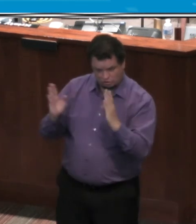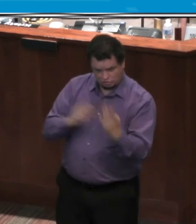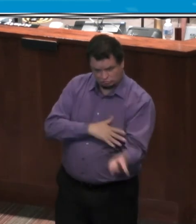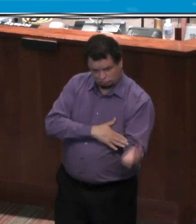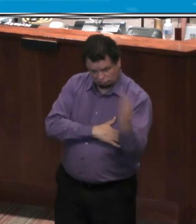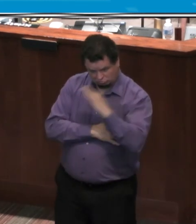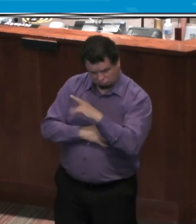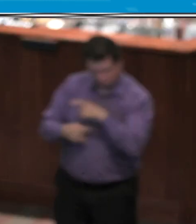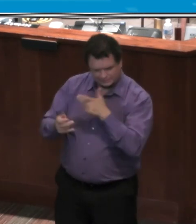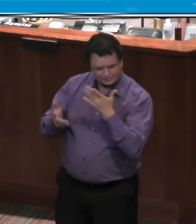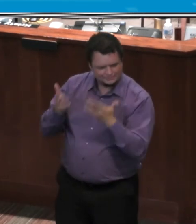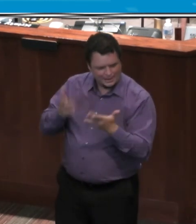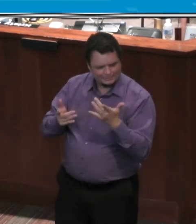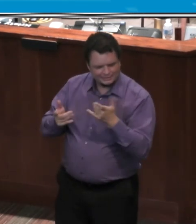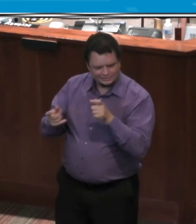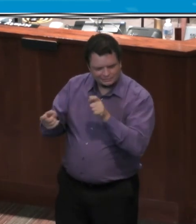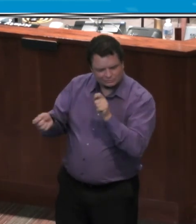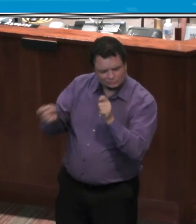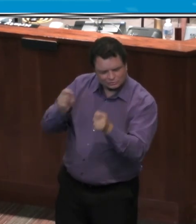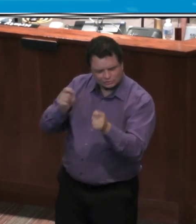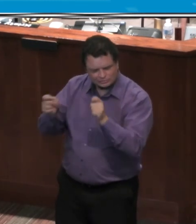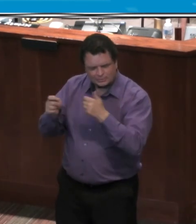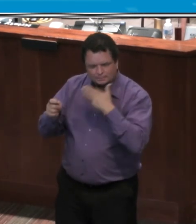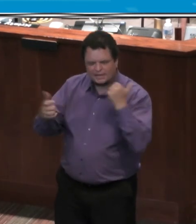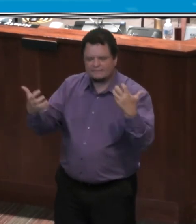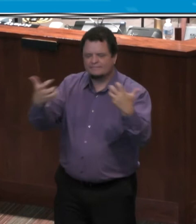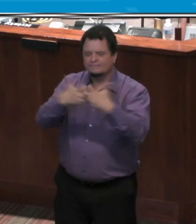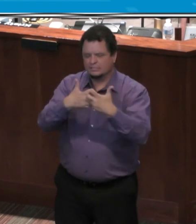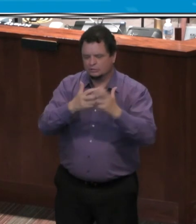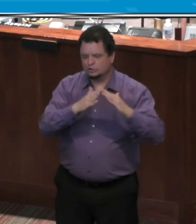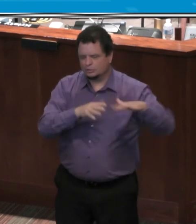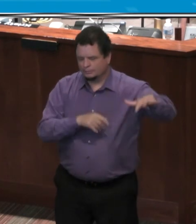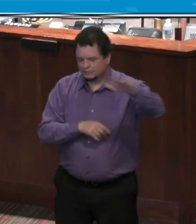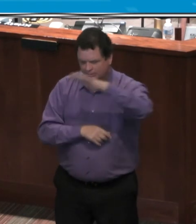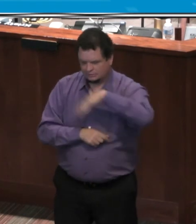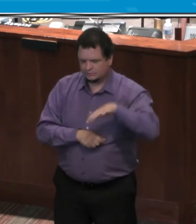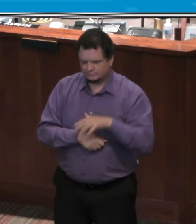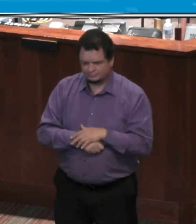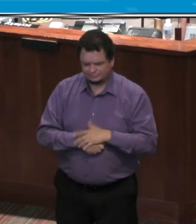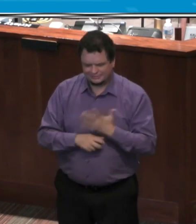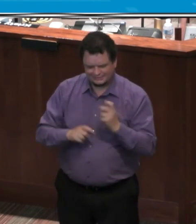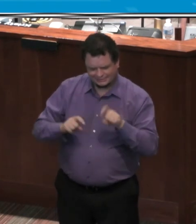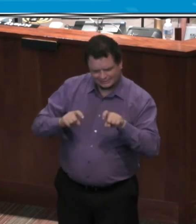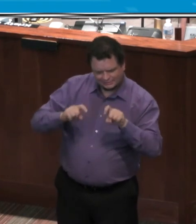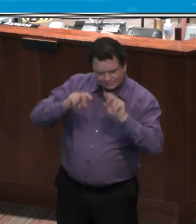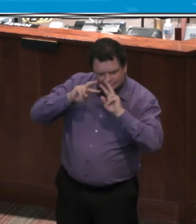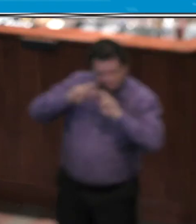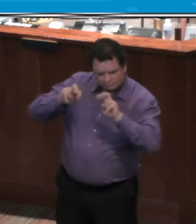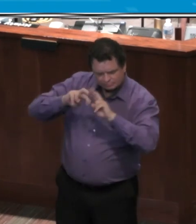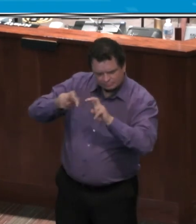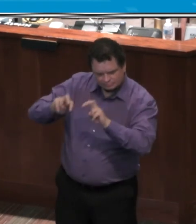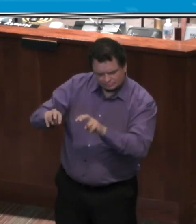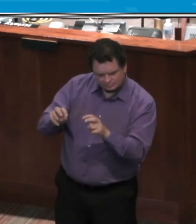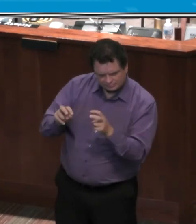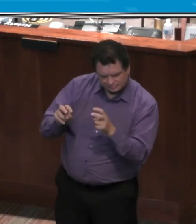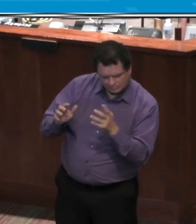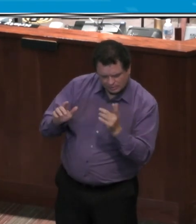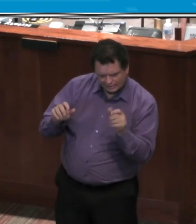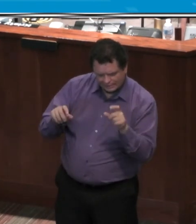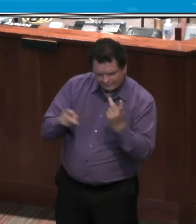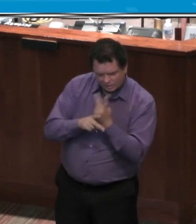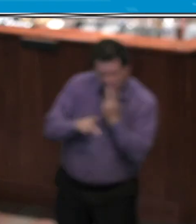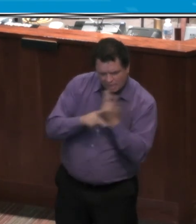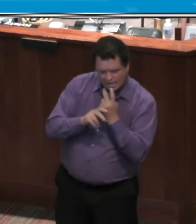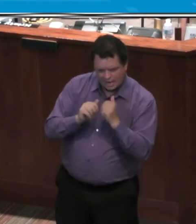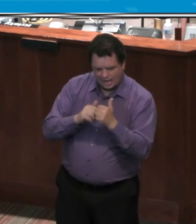at whether we want to partner further with Mako, who is the contractor, to